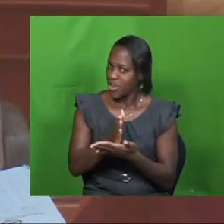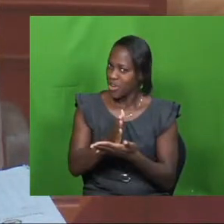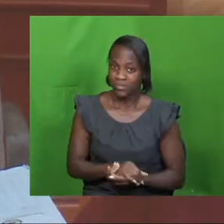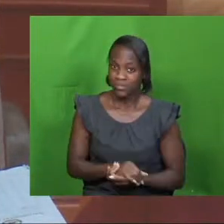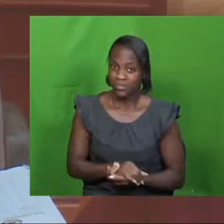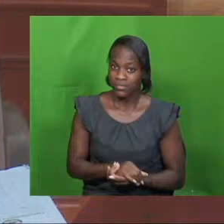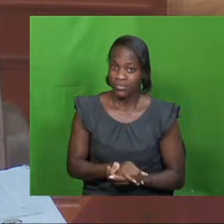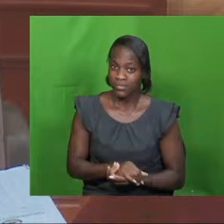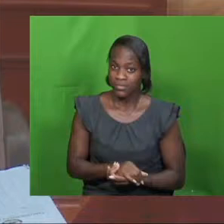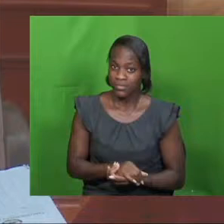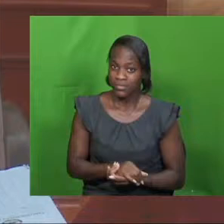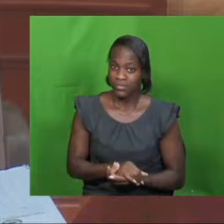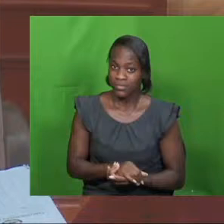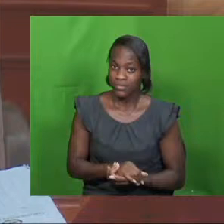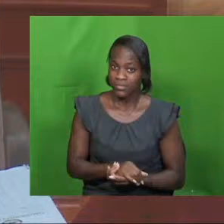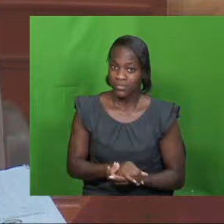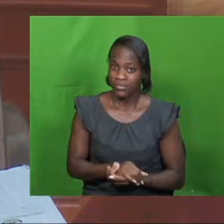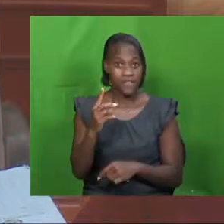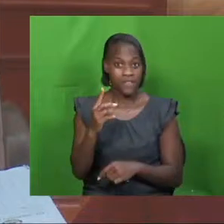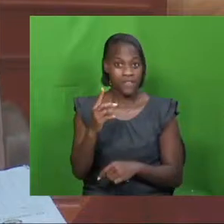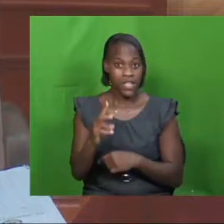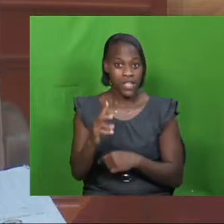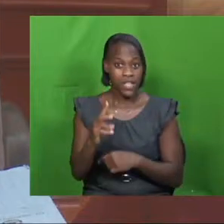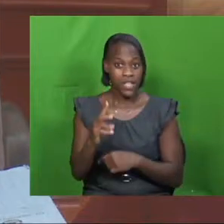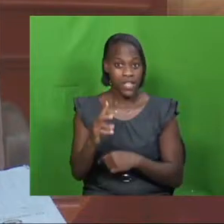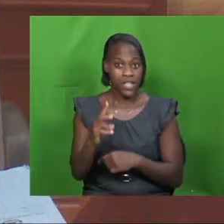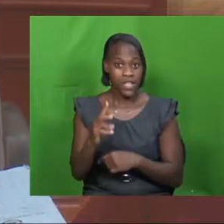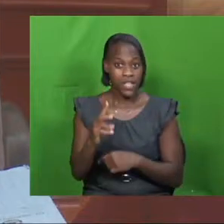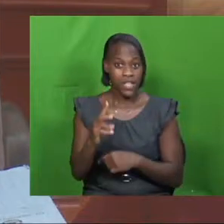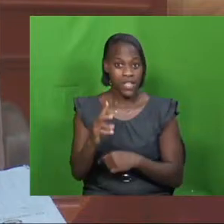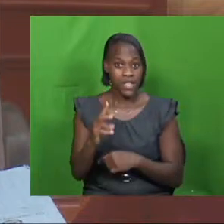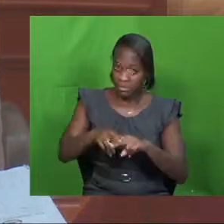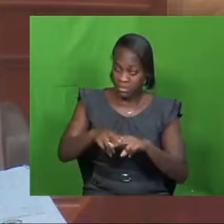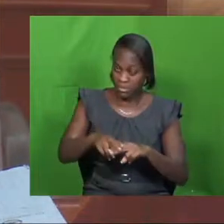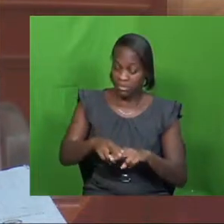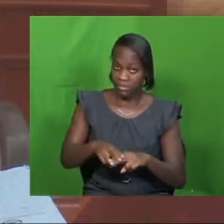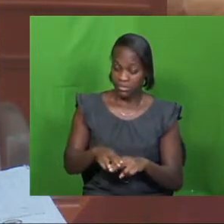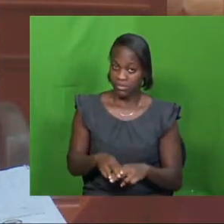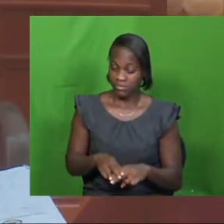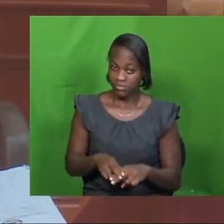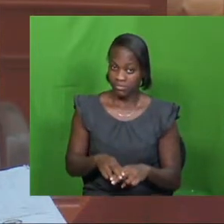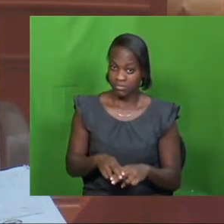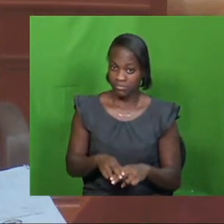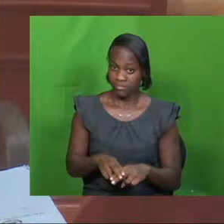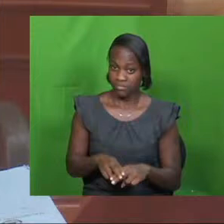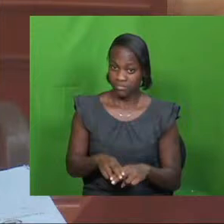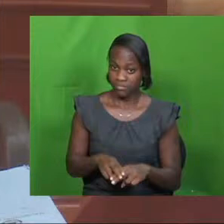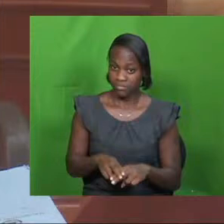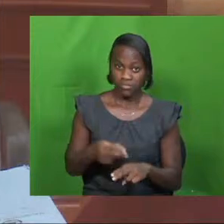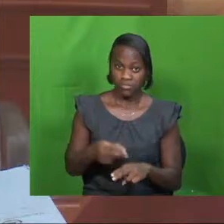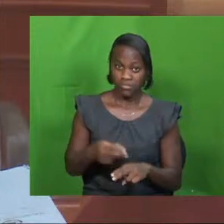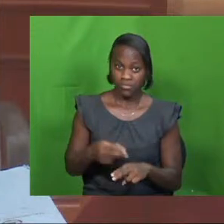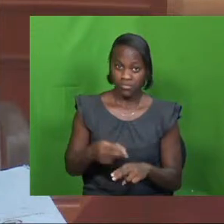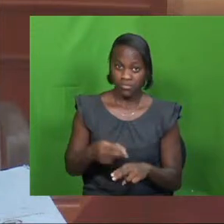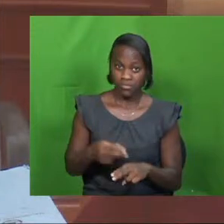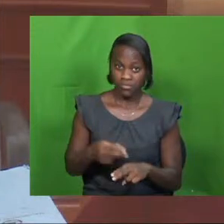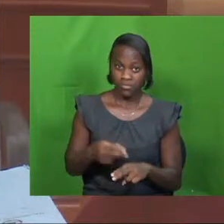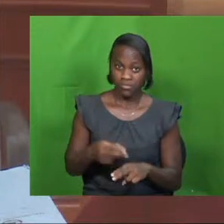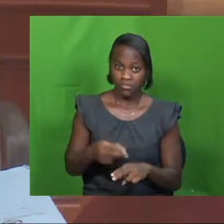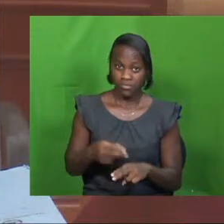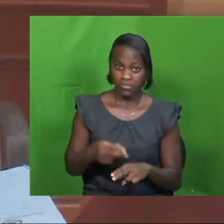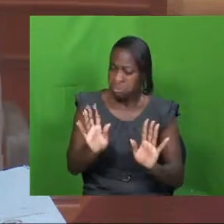the first Deputy Speaker took the chair, the House was not suspended. He asked